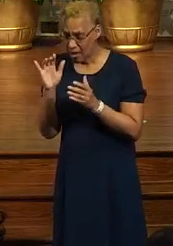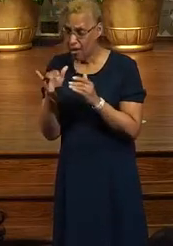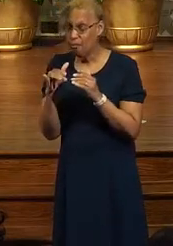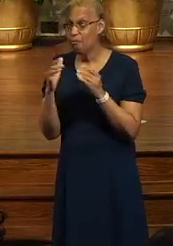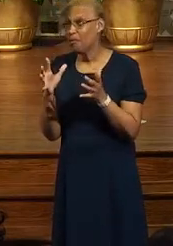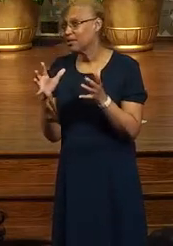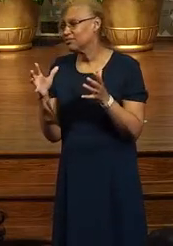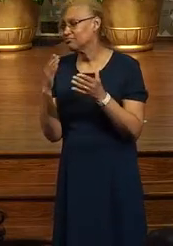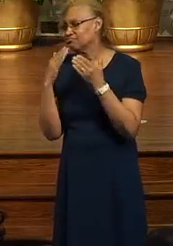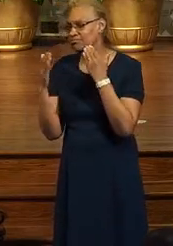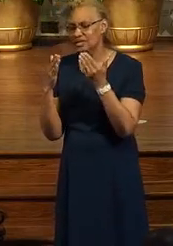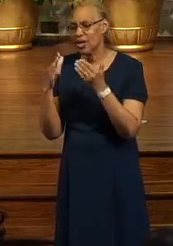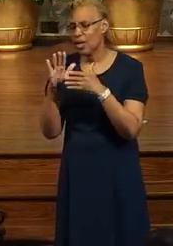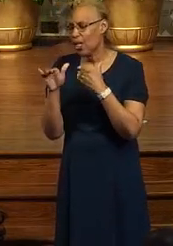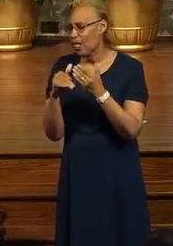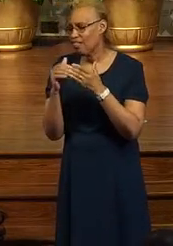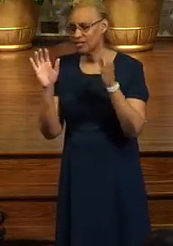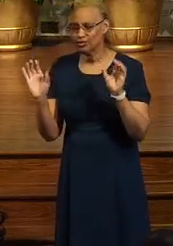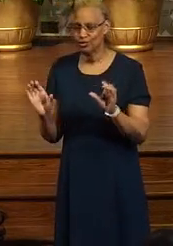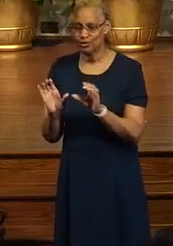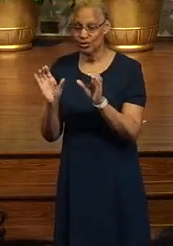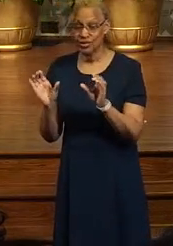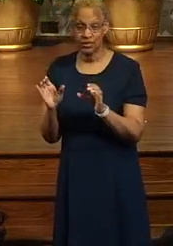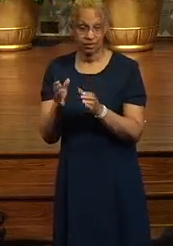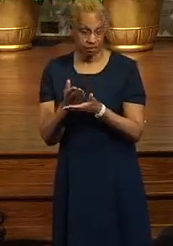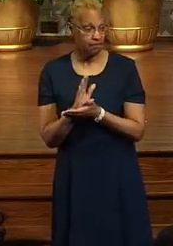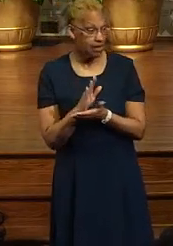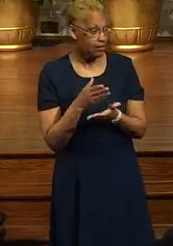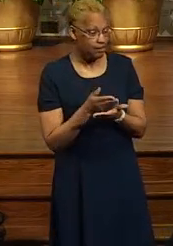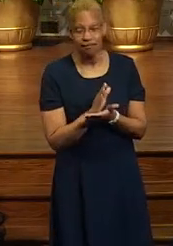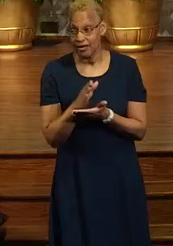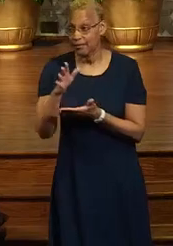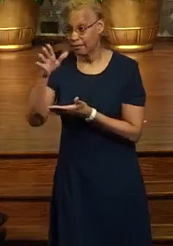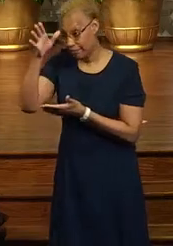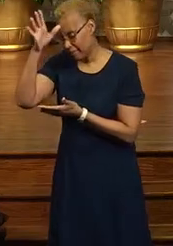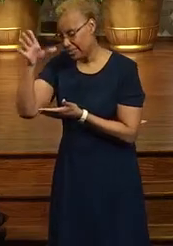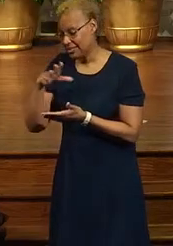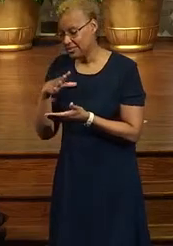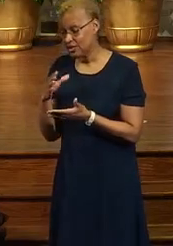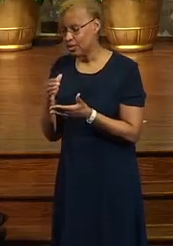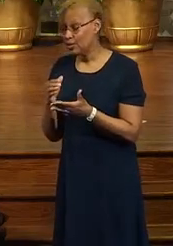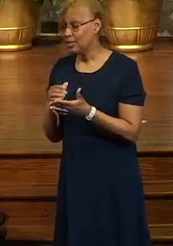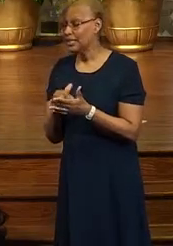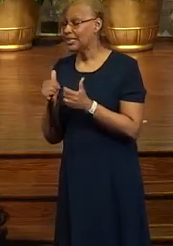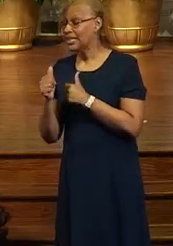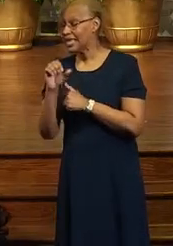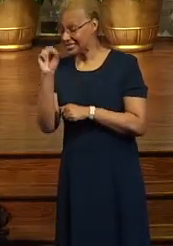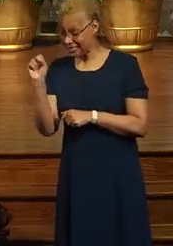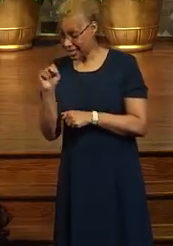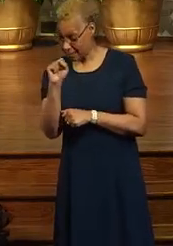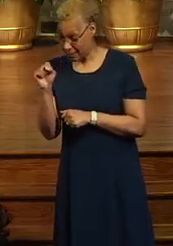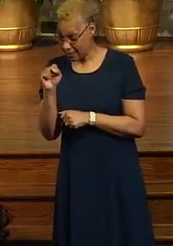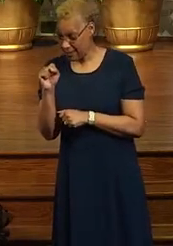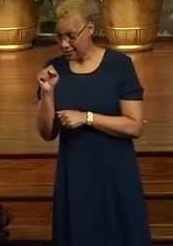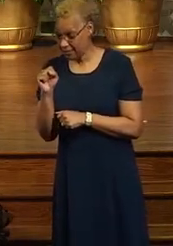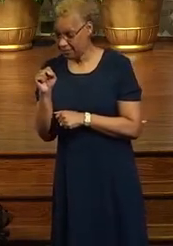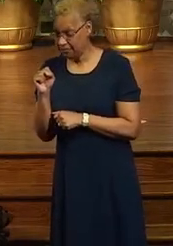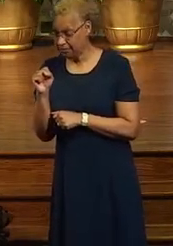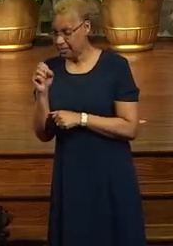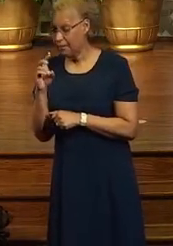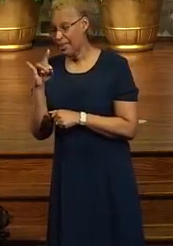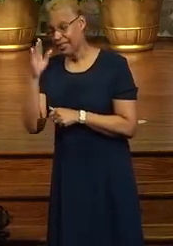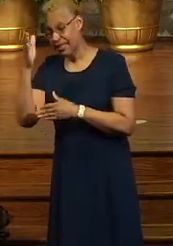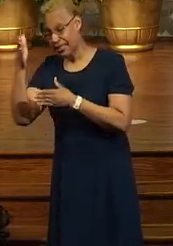they do. Is that all right? Is that all right? So next Sabbath, and certainly by the end of the